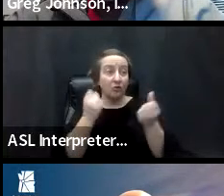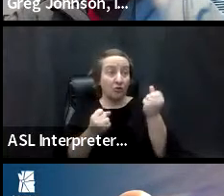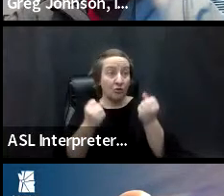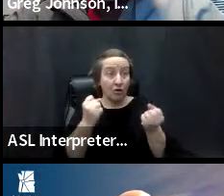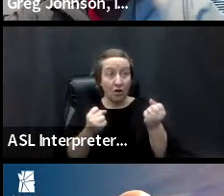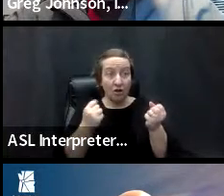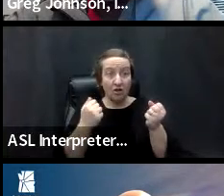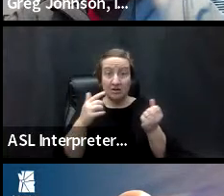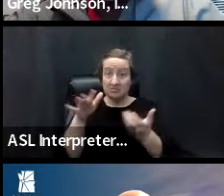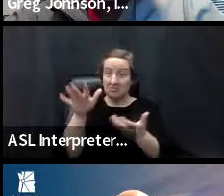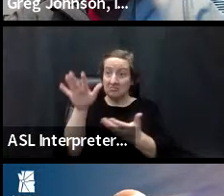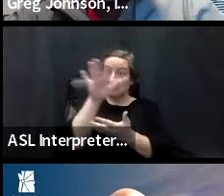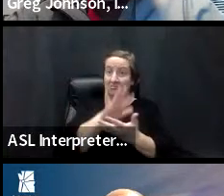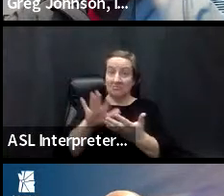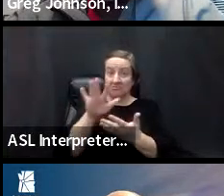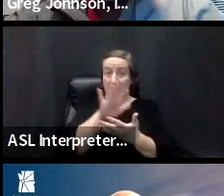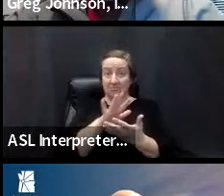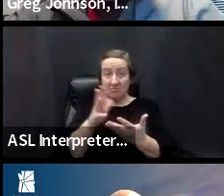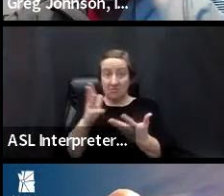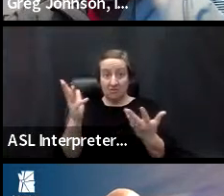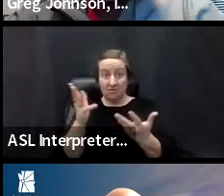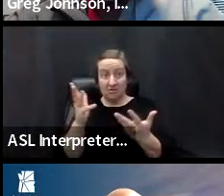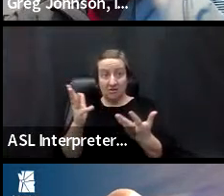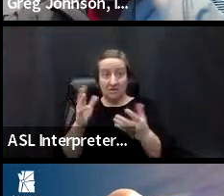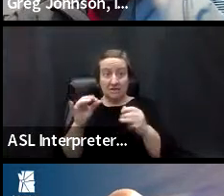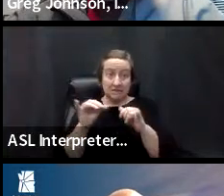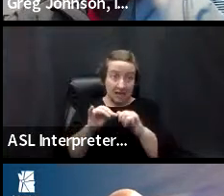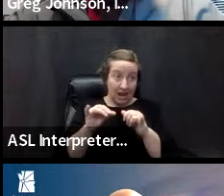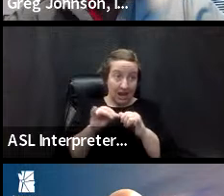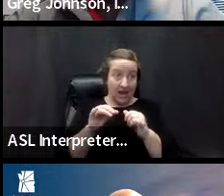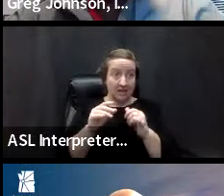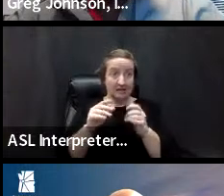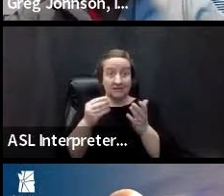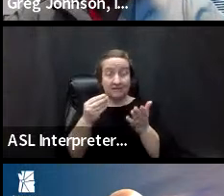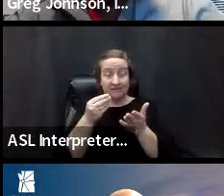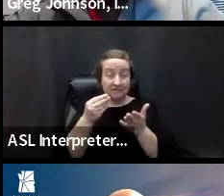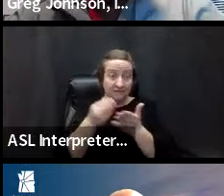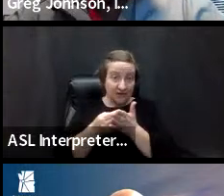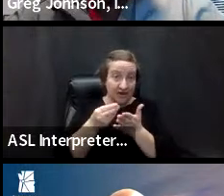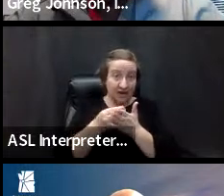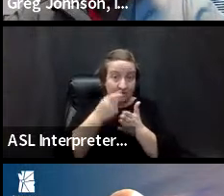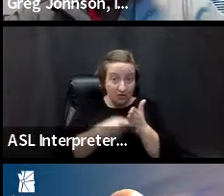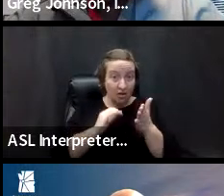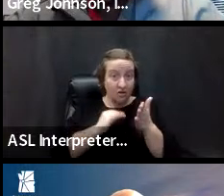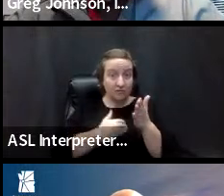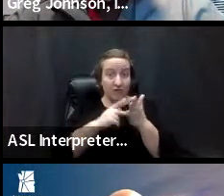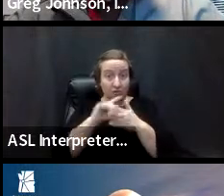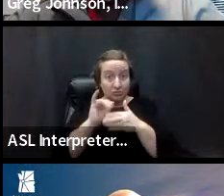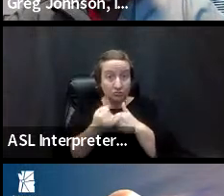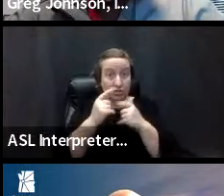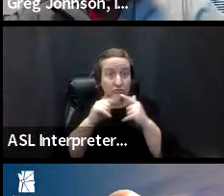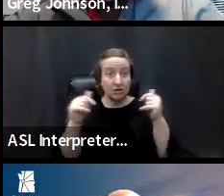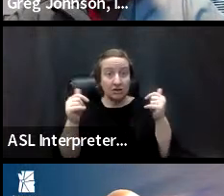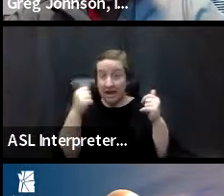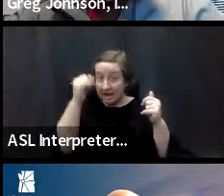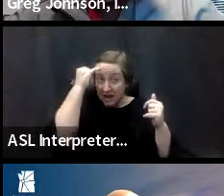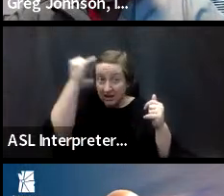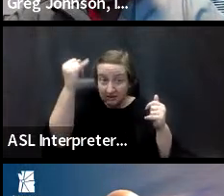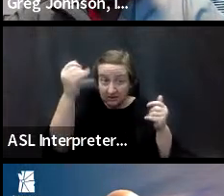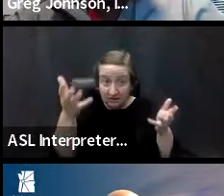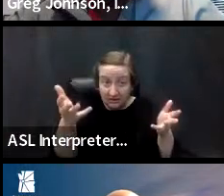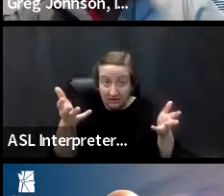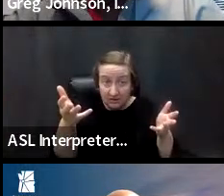in the ballpark of what, the size, financial cost of our project? Do you have any idea?